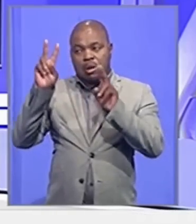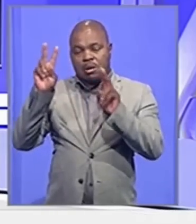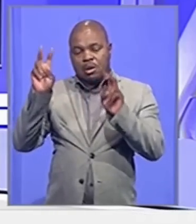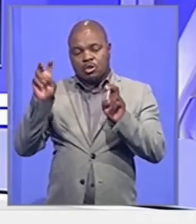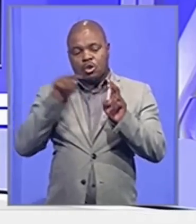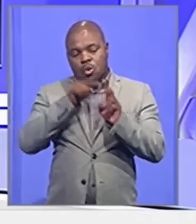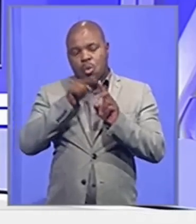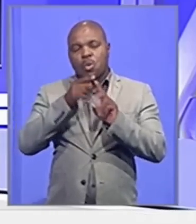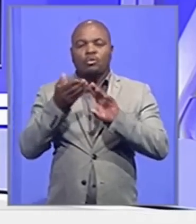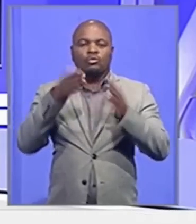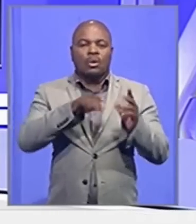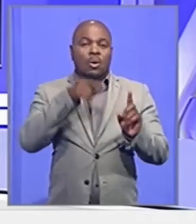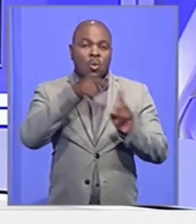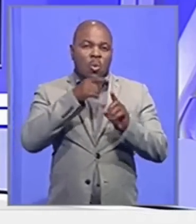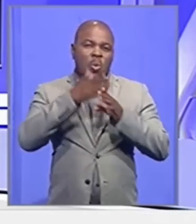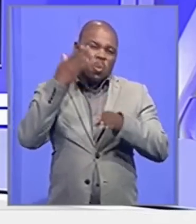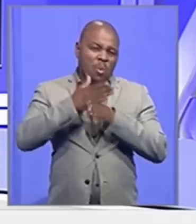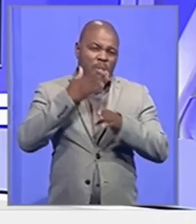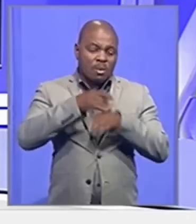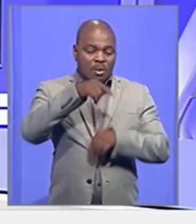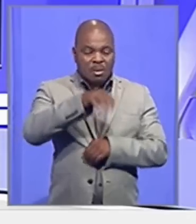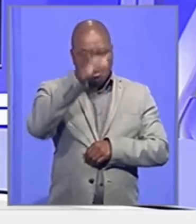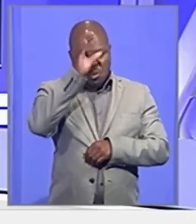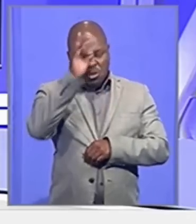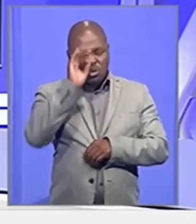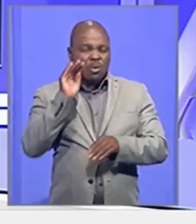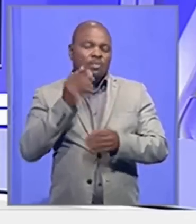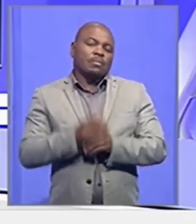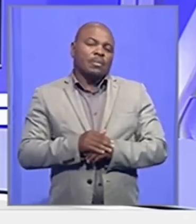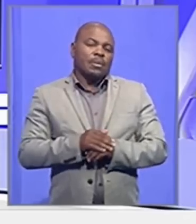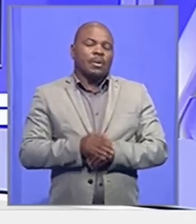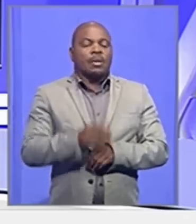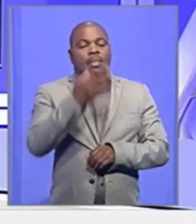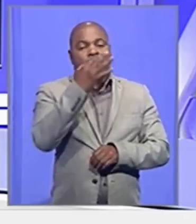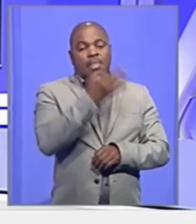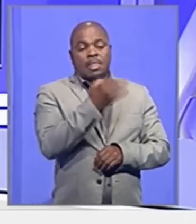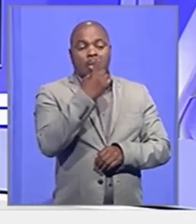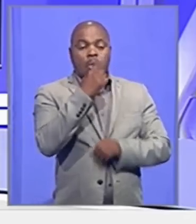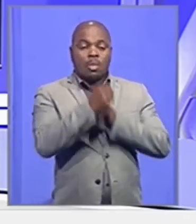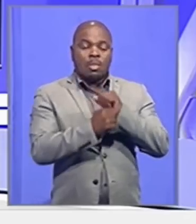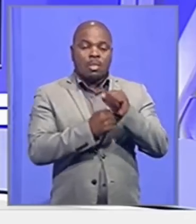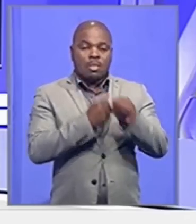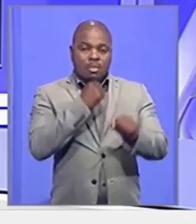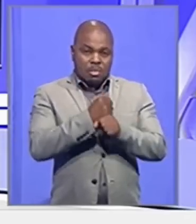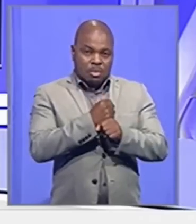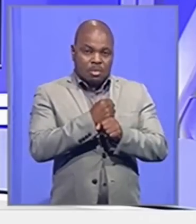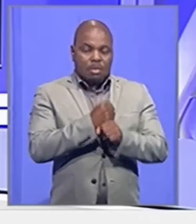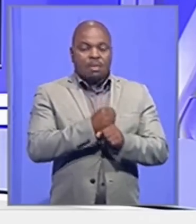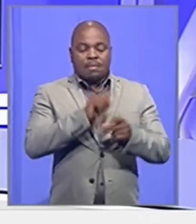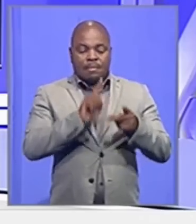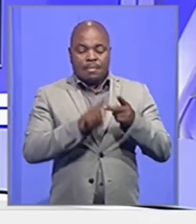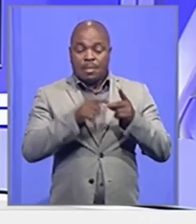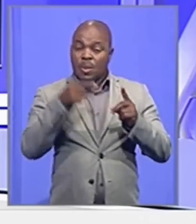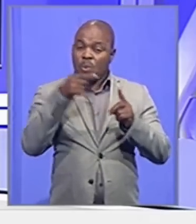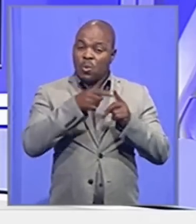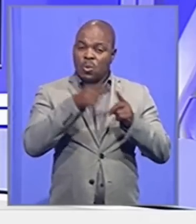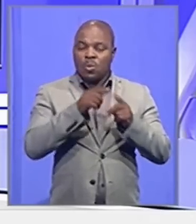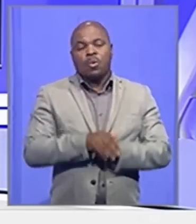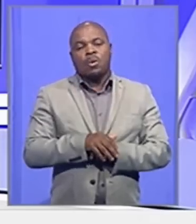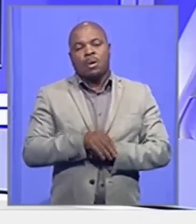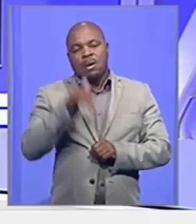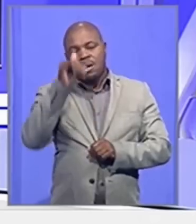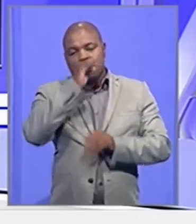sepodisi o diretse SAPS dingwaga di le 31. Gape ne le